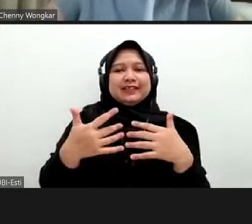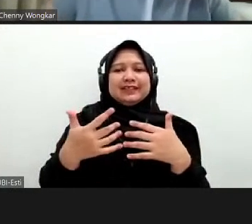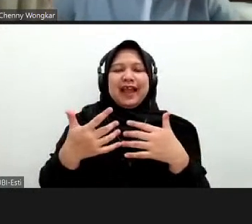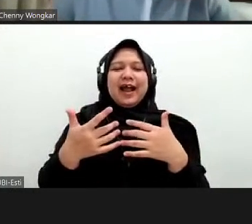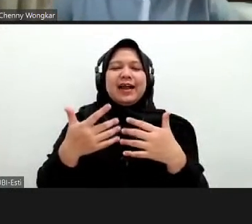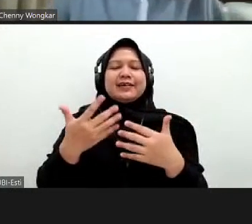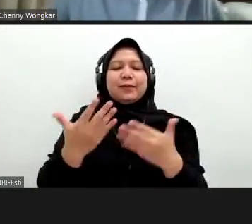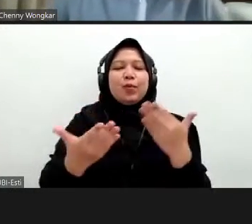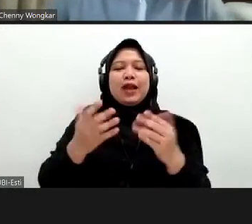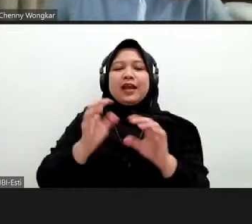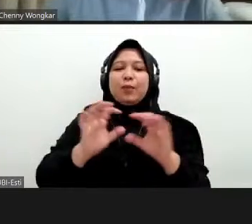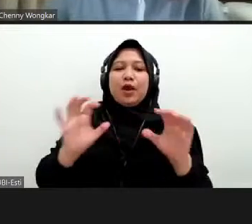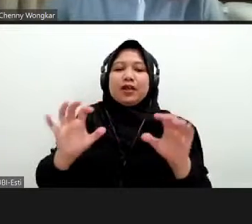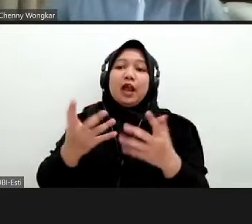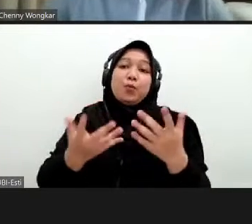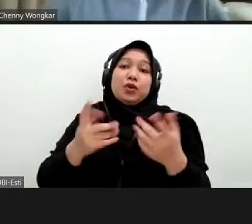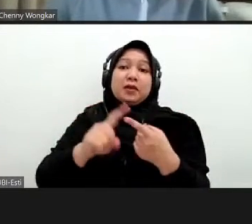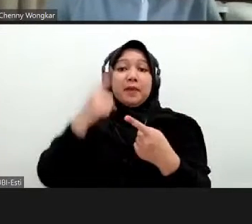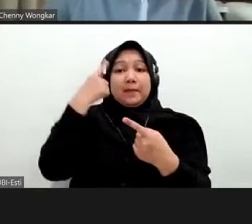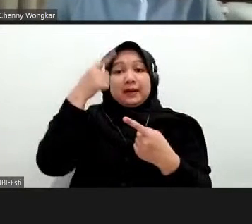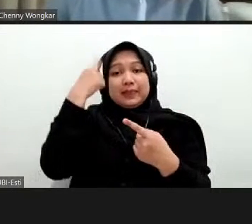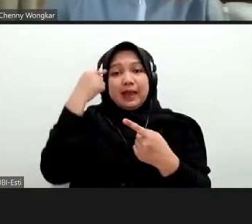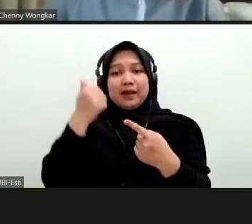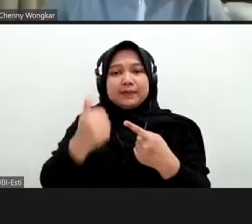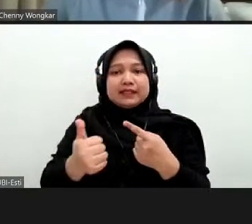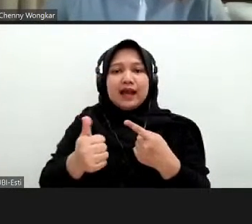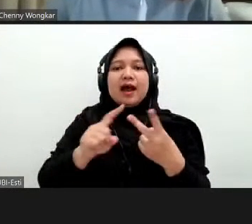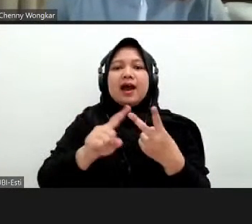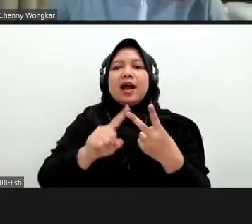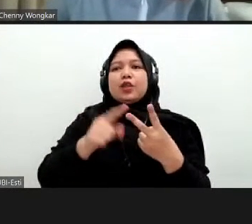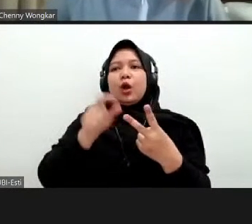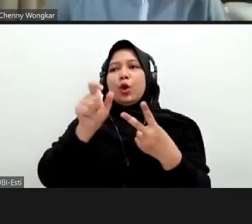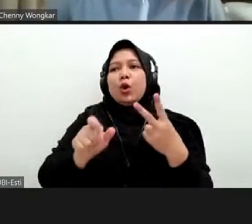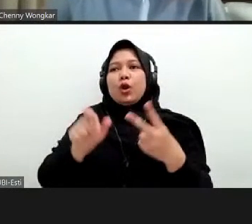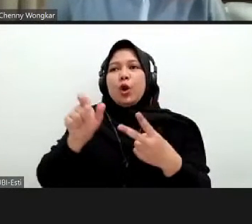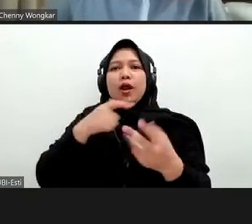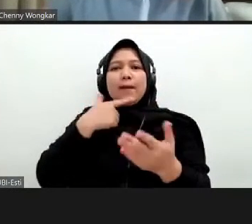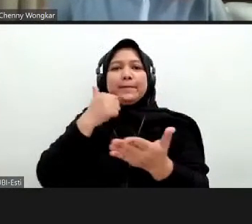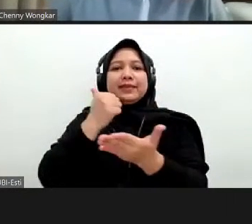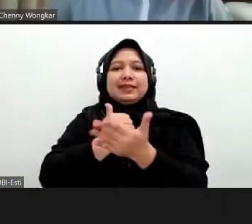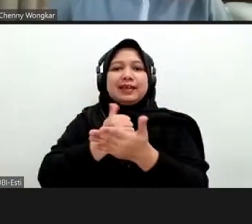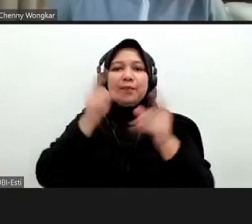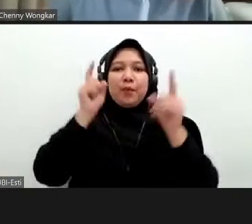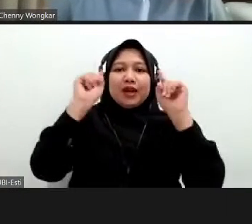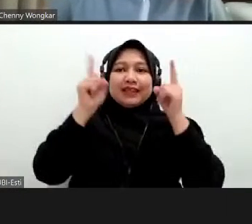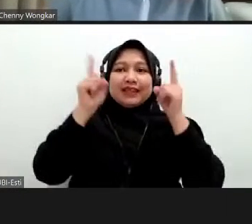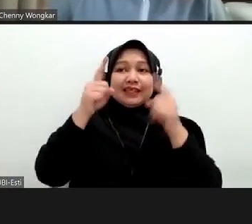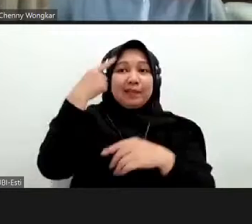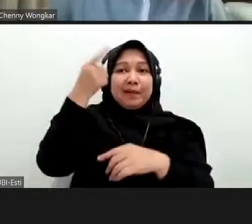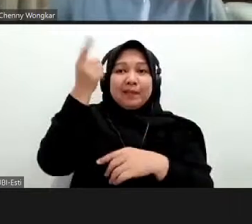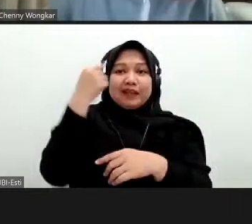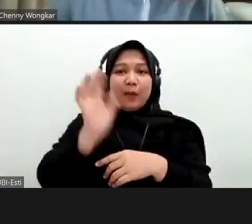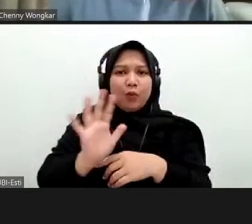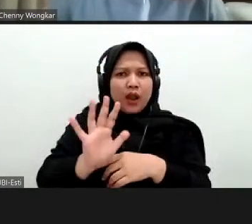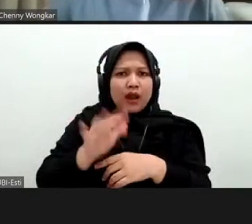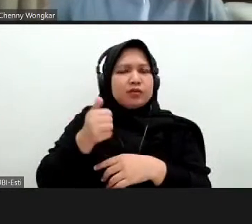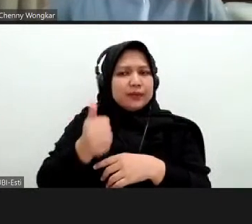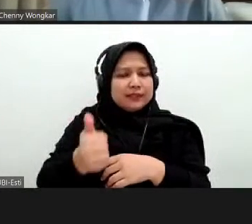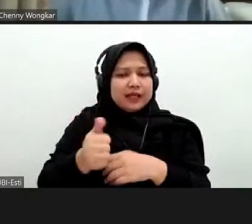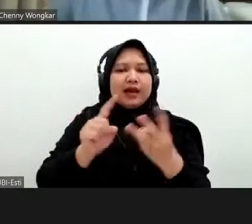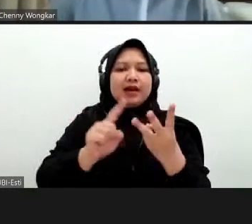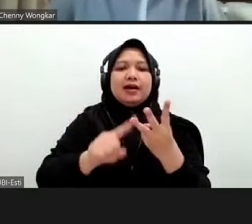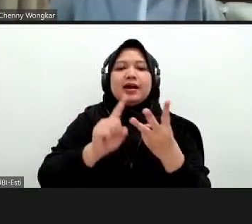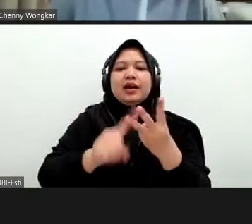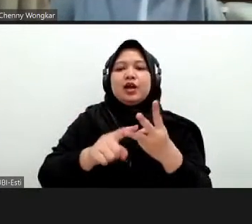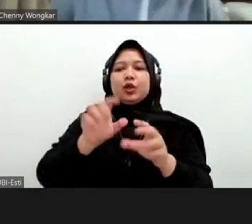Because the hoax is coming from many layers and many actors. Because sometimes it can come from the government or